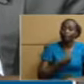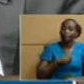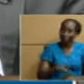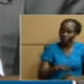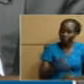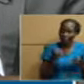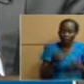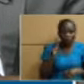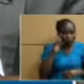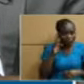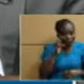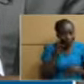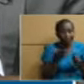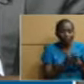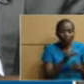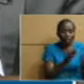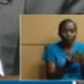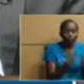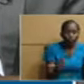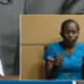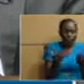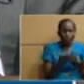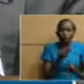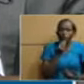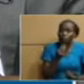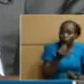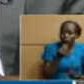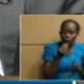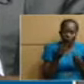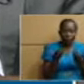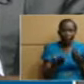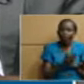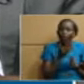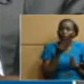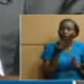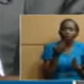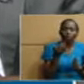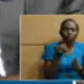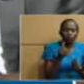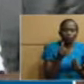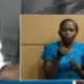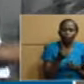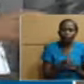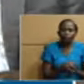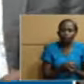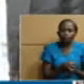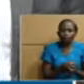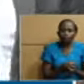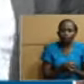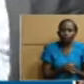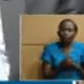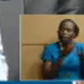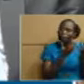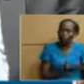the food of their children, the food in the house, the health care services. It's a